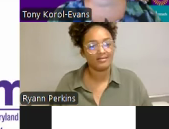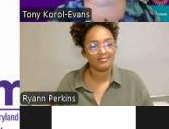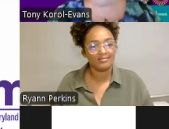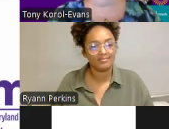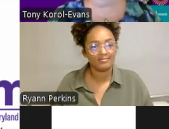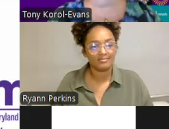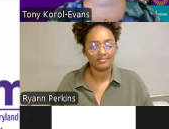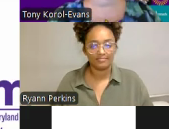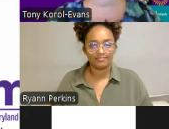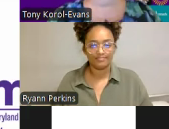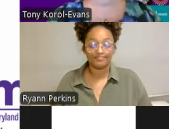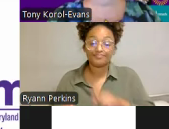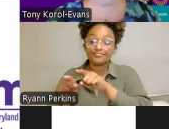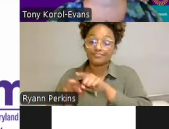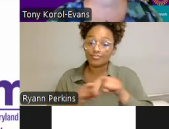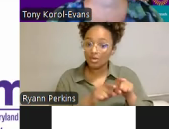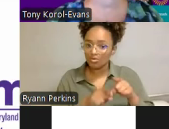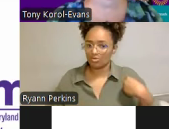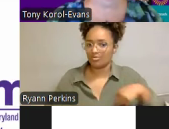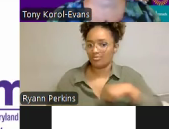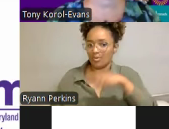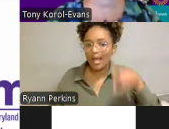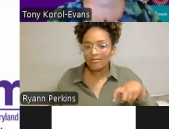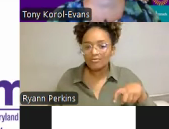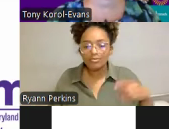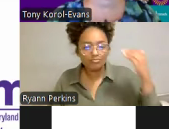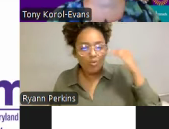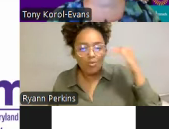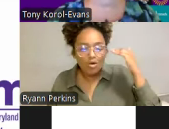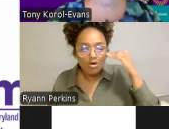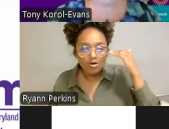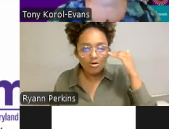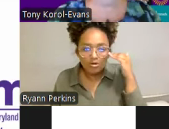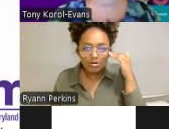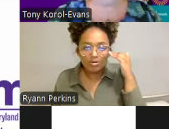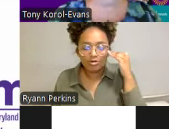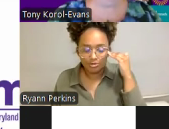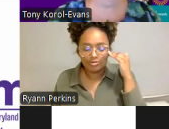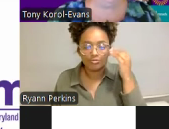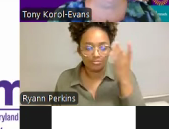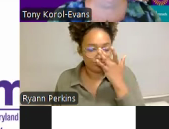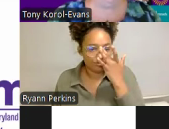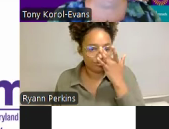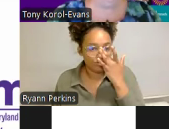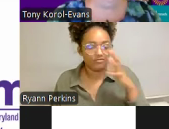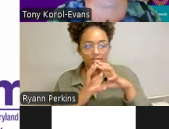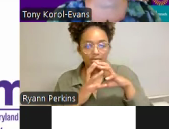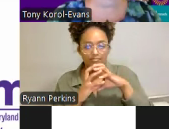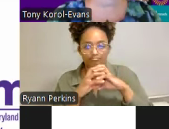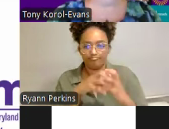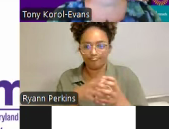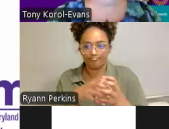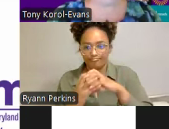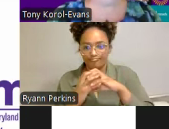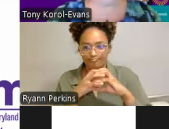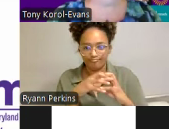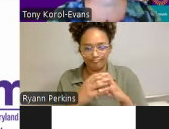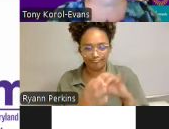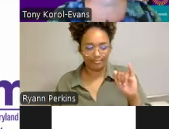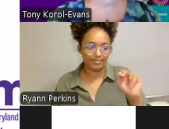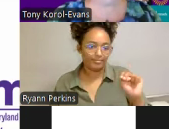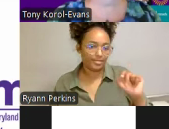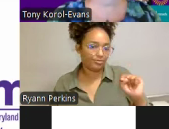We also always have to be really, really aware of intersectionality and understanding